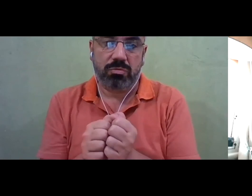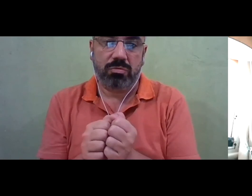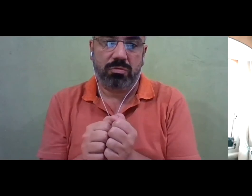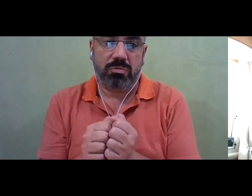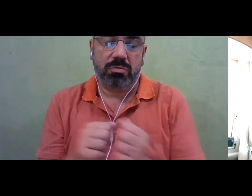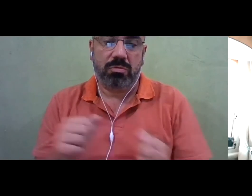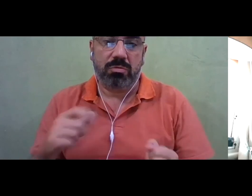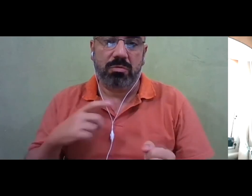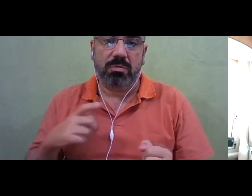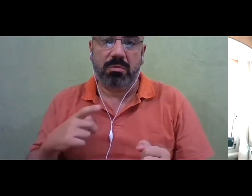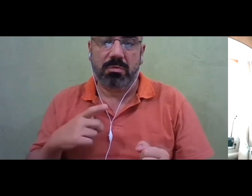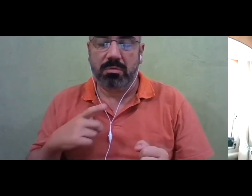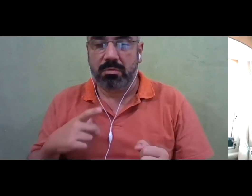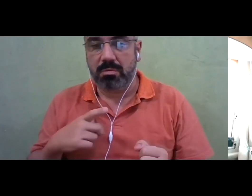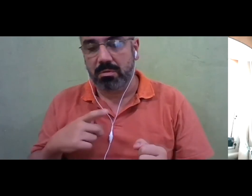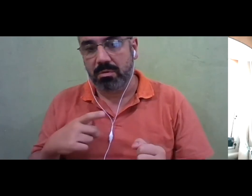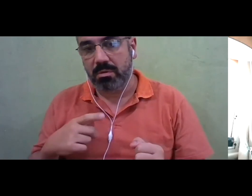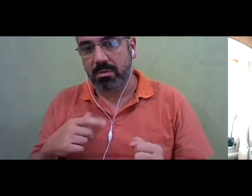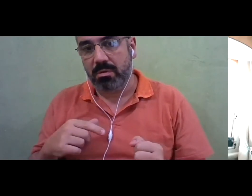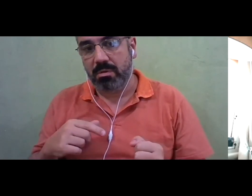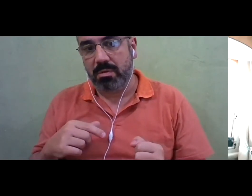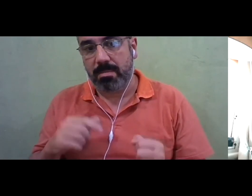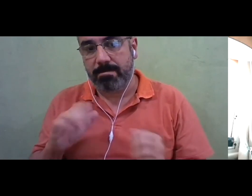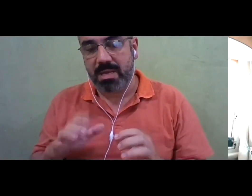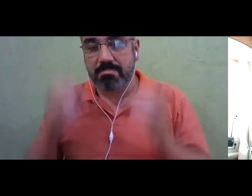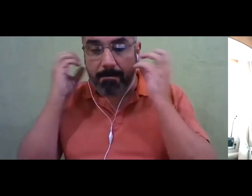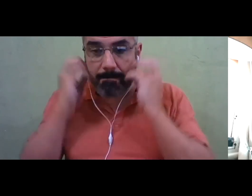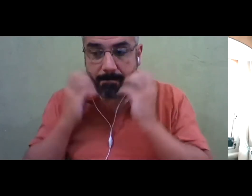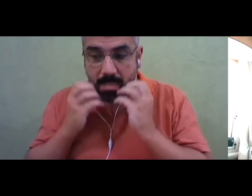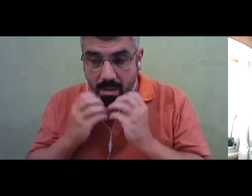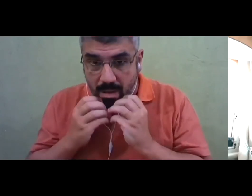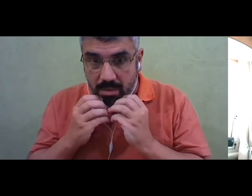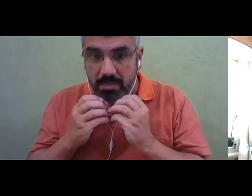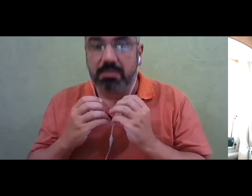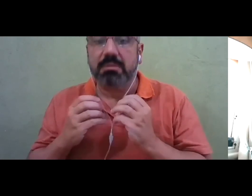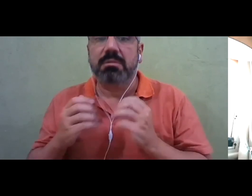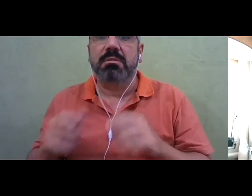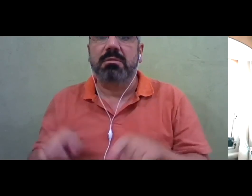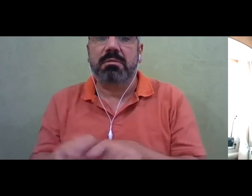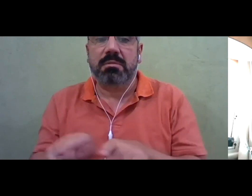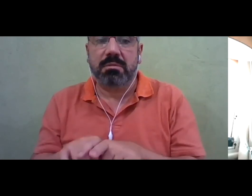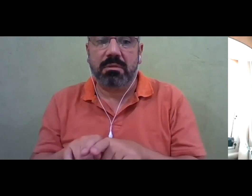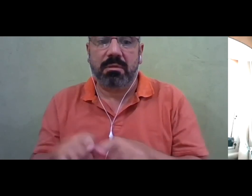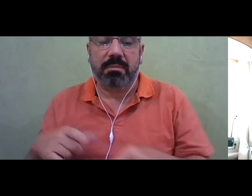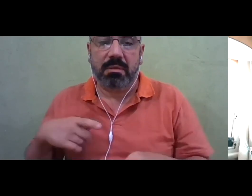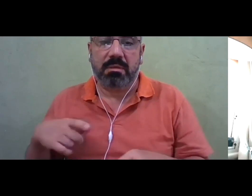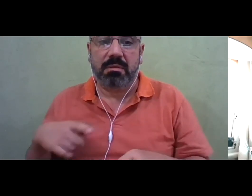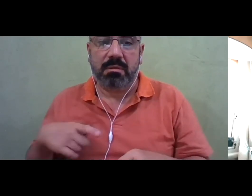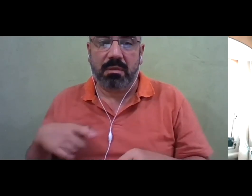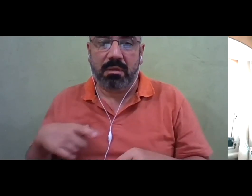said. Now, for instance, Marx, people say, oh, Marx's theory of labor does this and that. No, that's no such